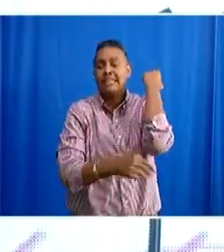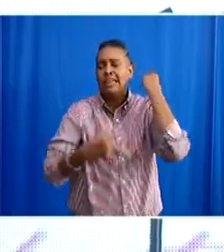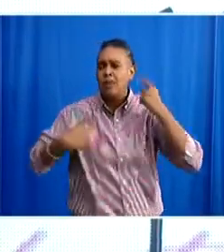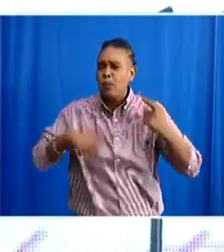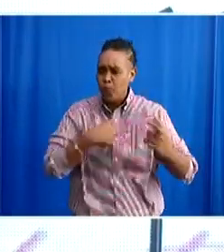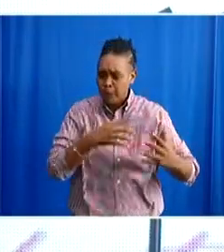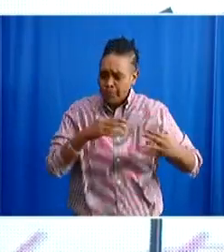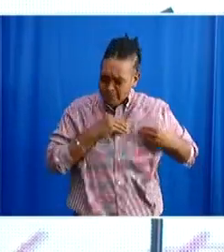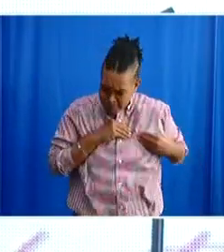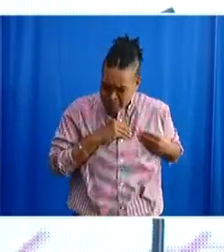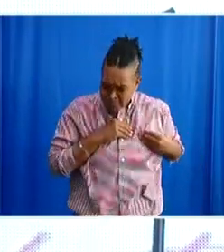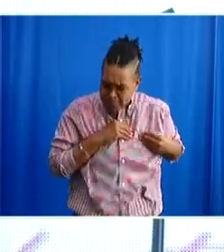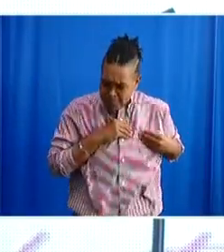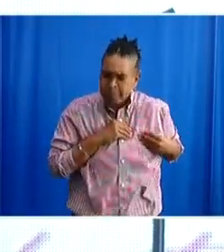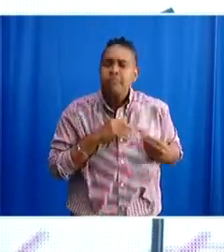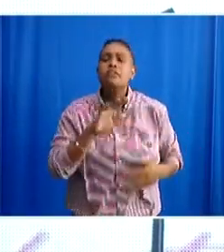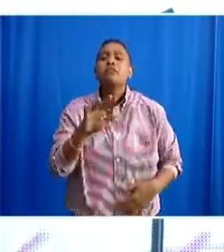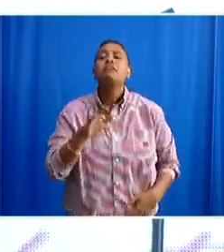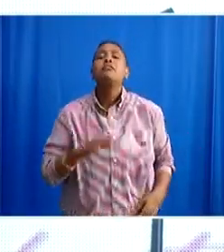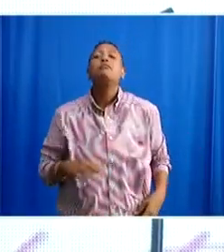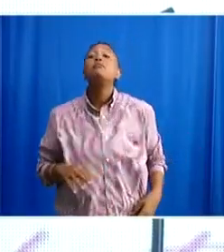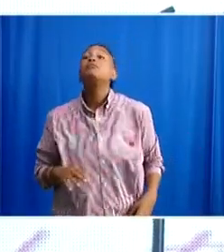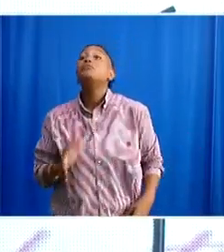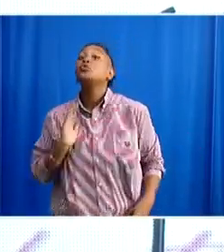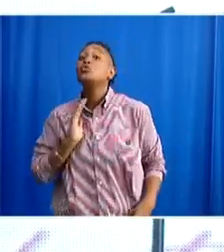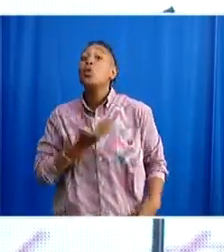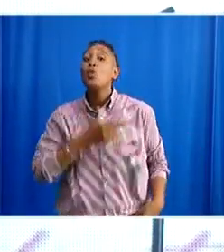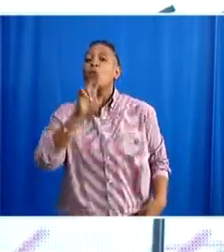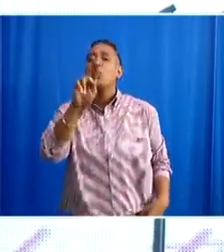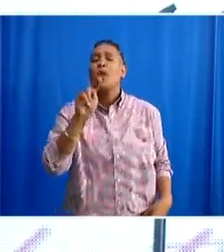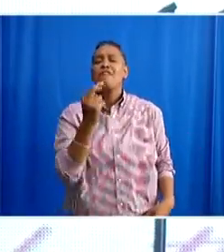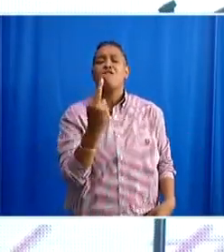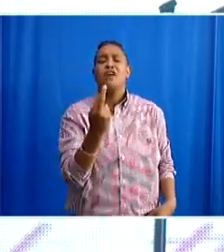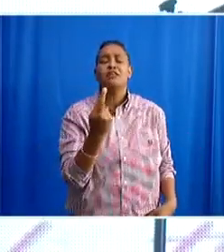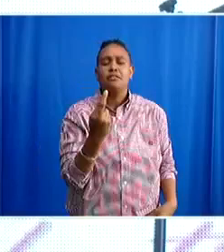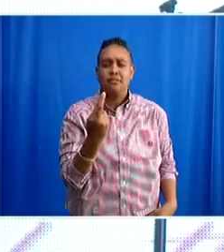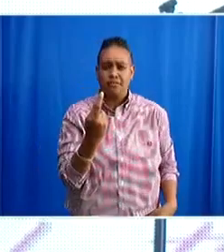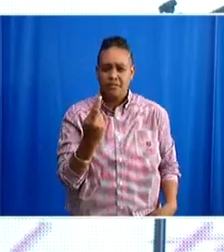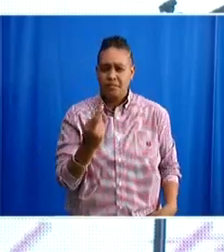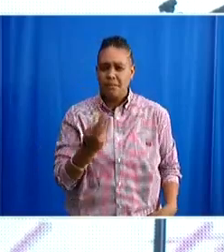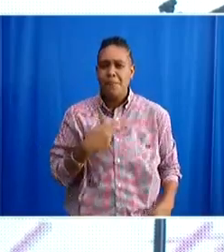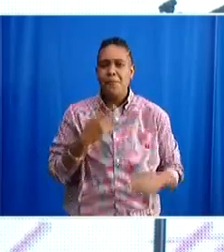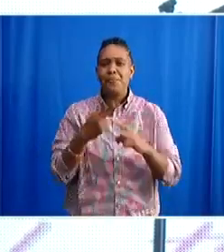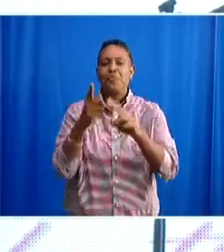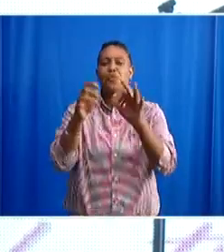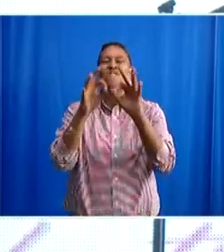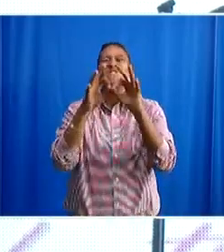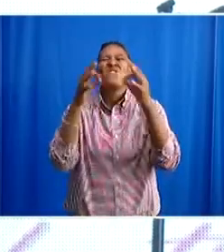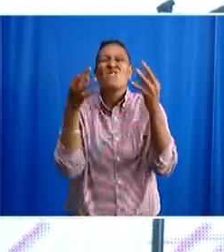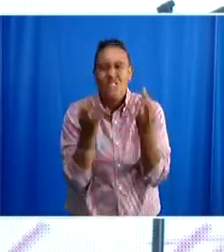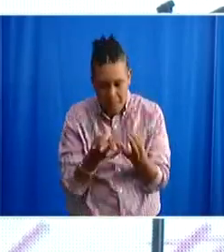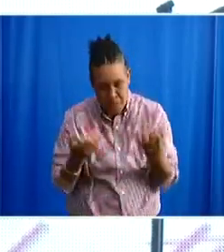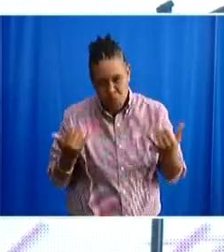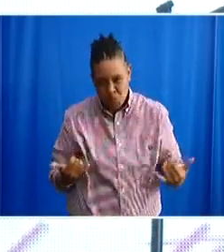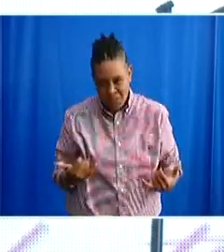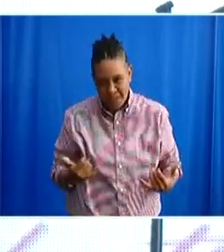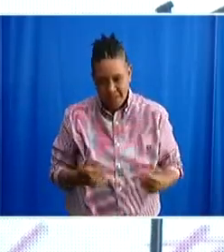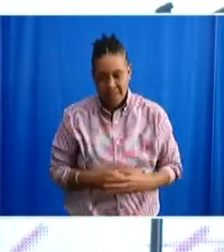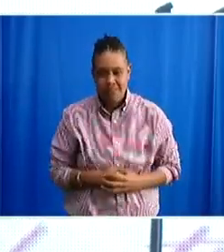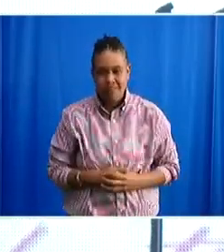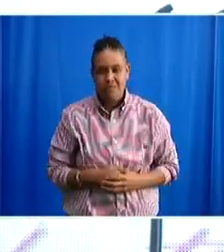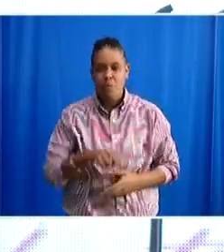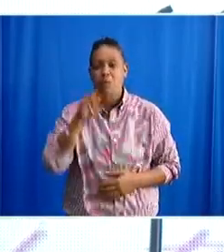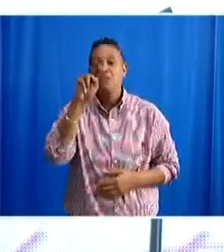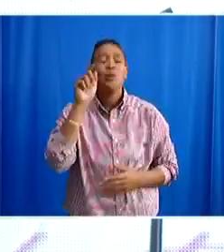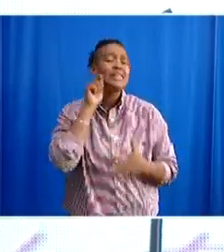have taken this on. And to our UN friends, and I call you family today, to the